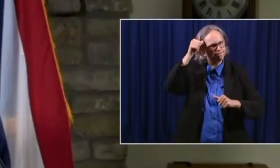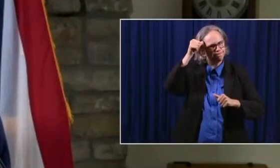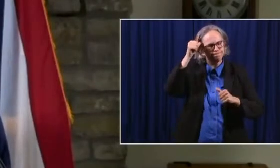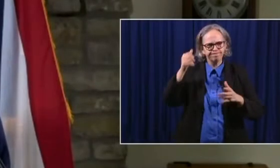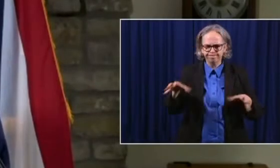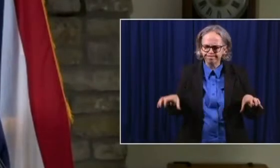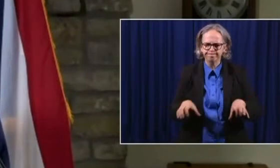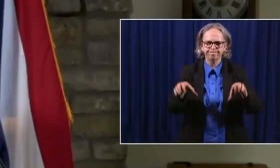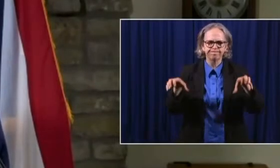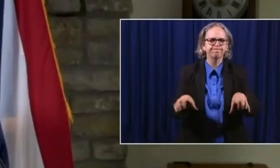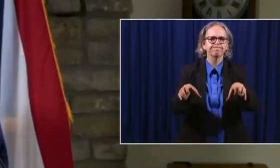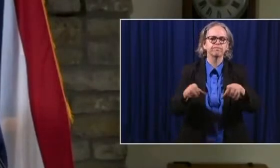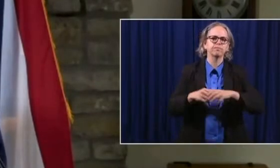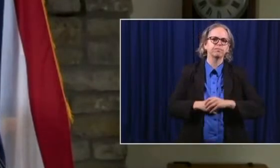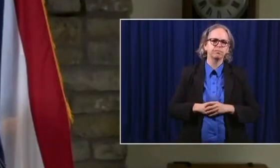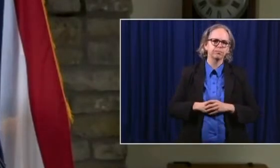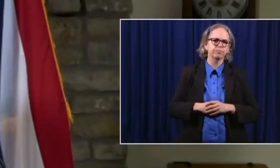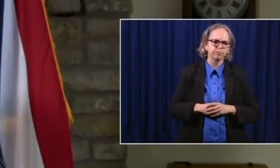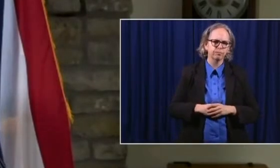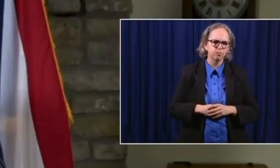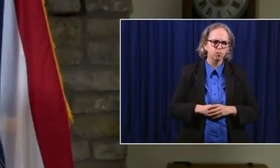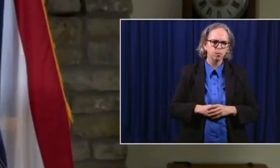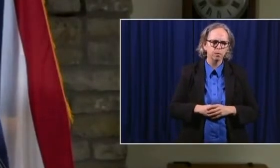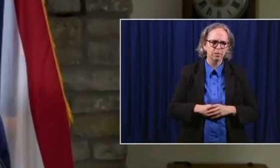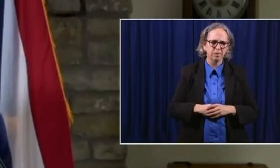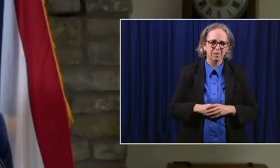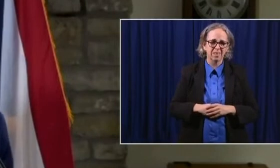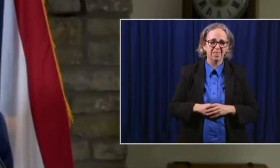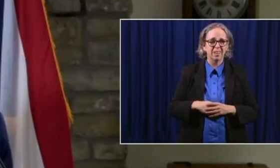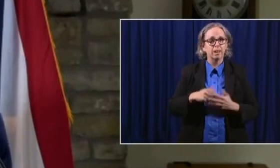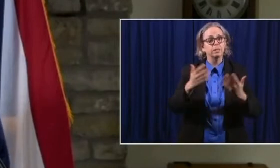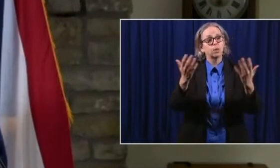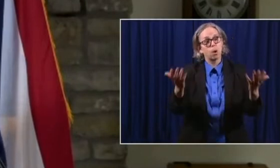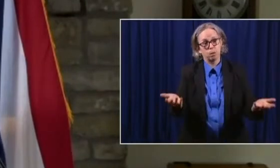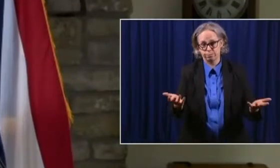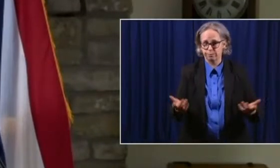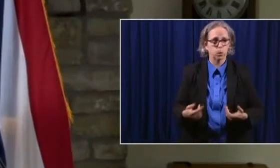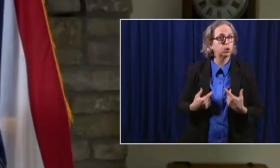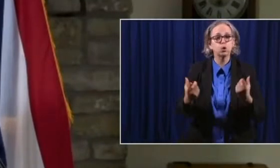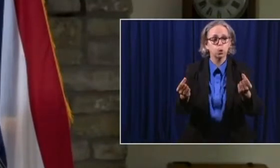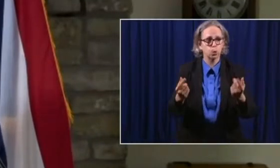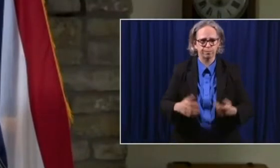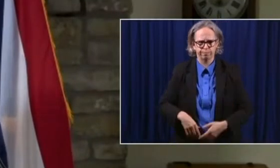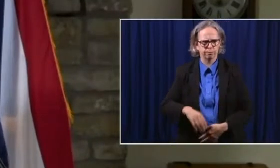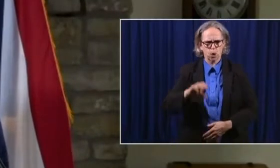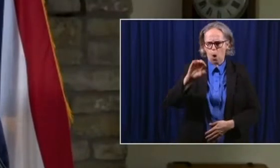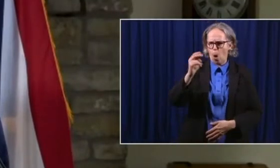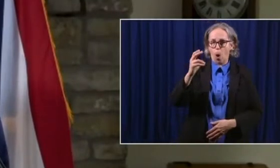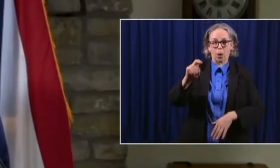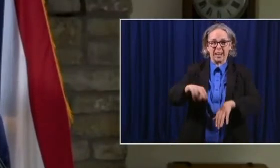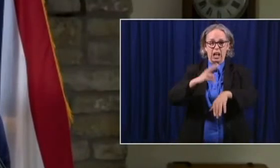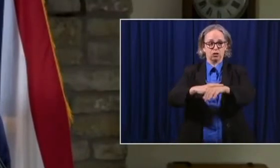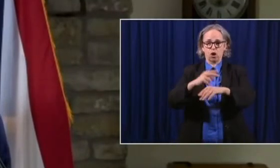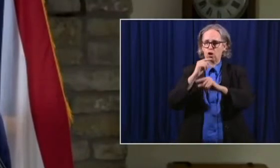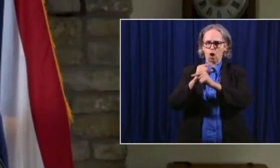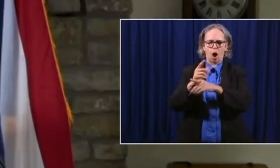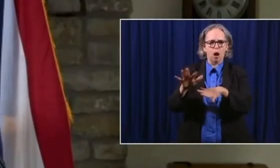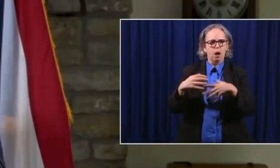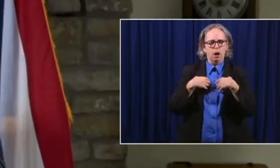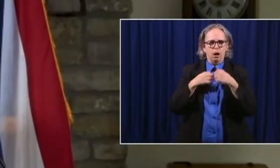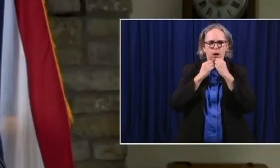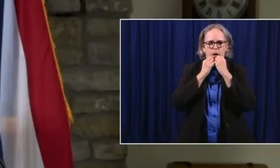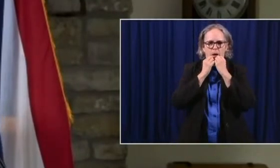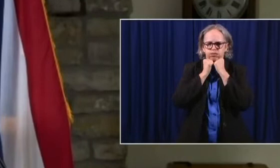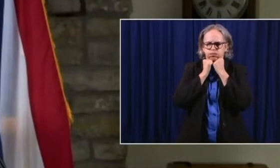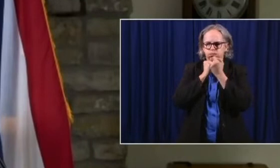The work that's occurred so far includes the tremendous efforts by the Ohio National Guard in taking testing into our nursing